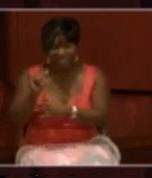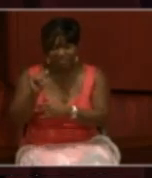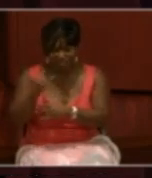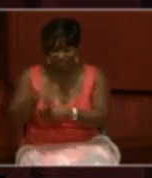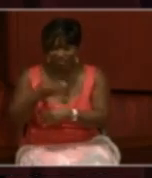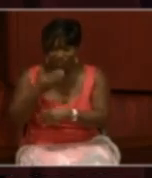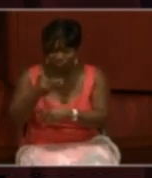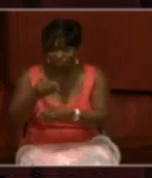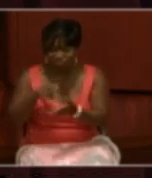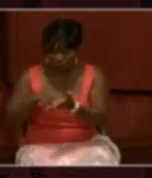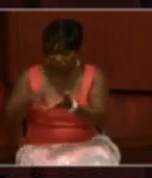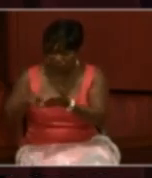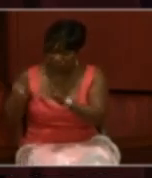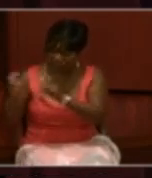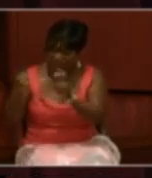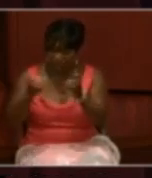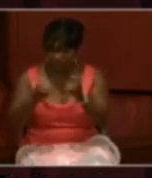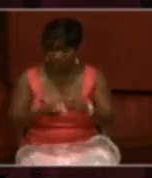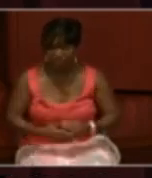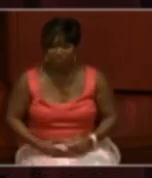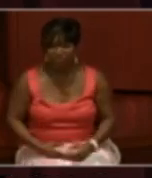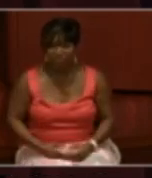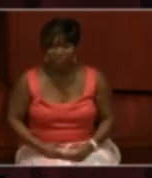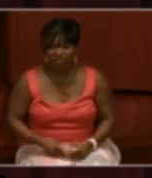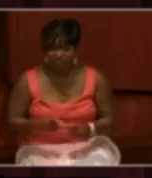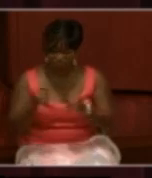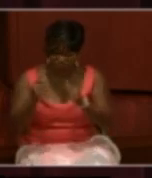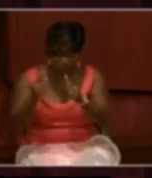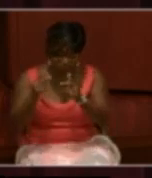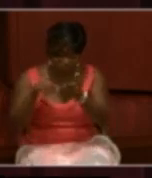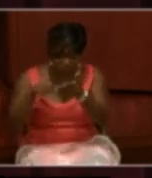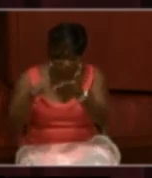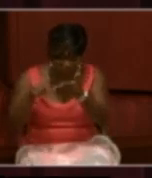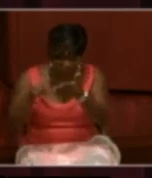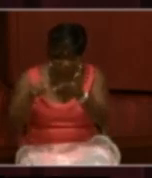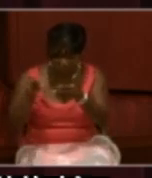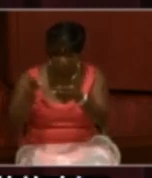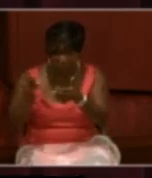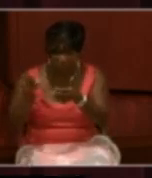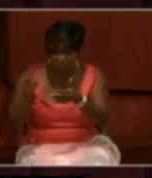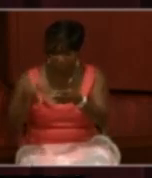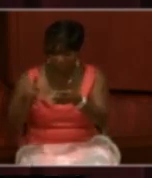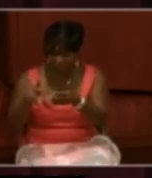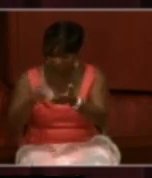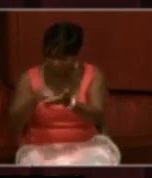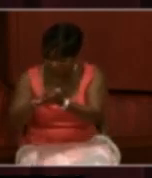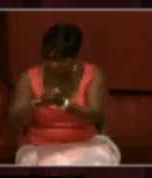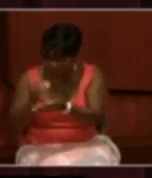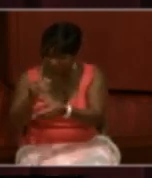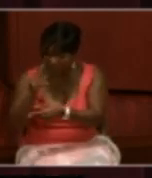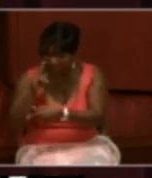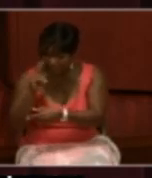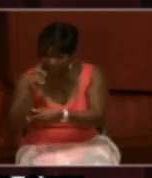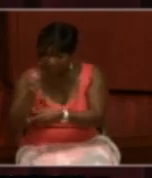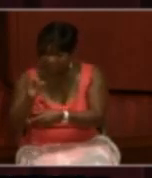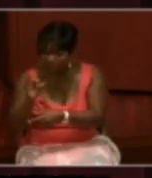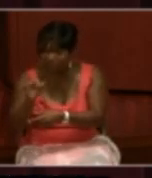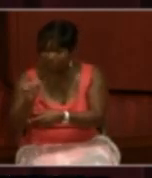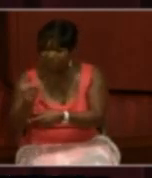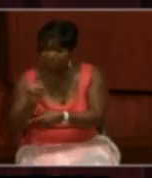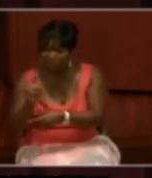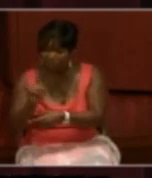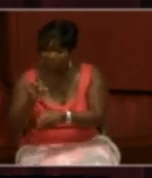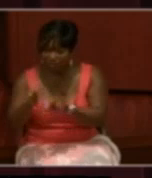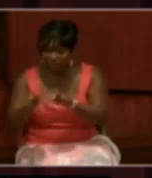good research topic, you know, just to quickly check the Freedman's Bank records to see if there was anyone who made